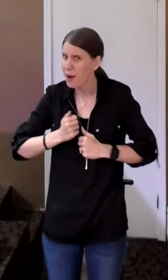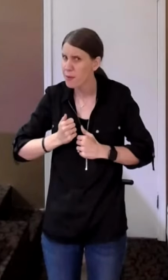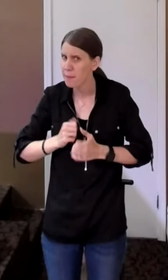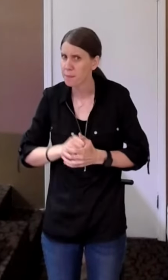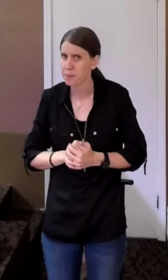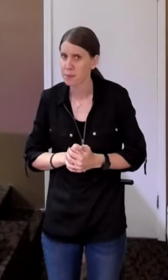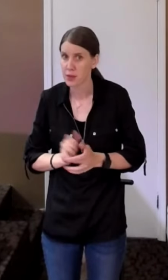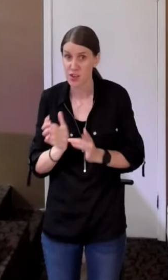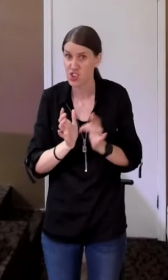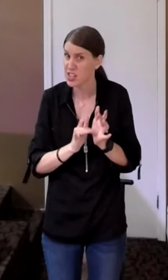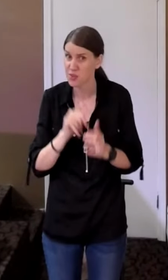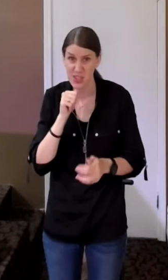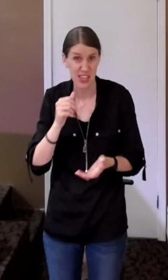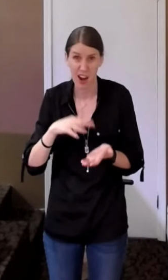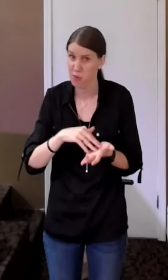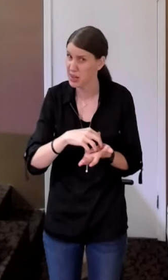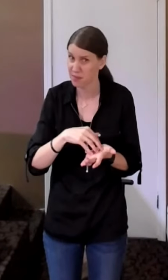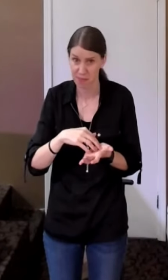Jesus was no weakling.